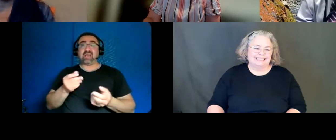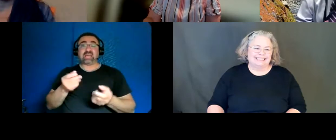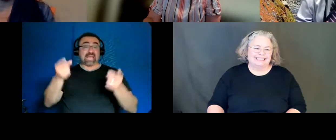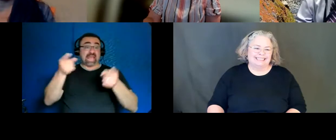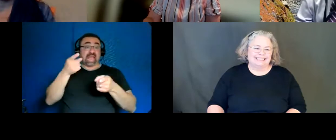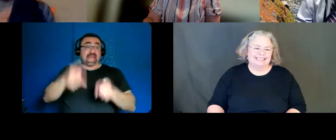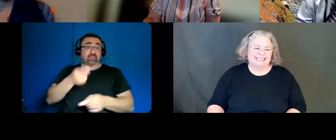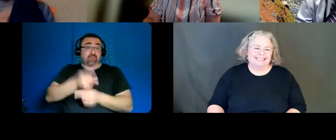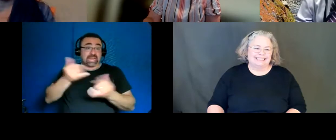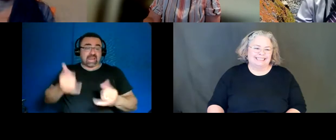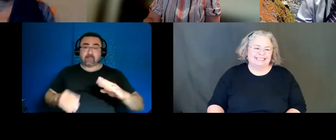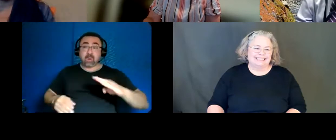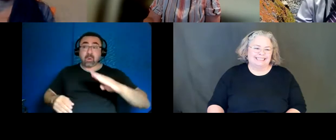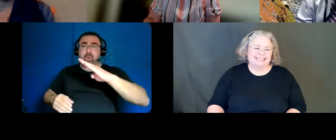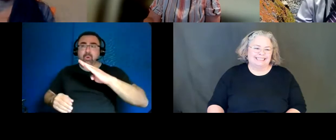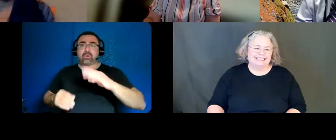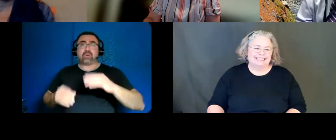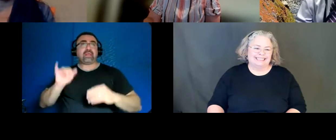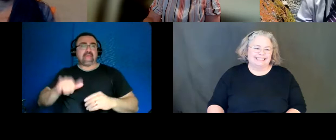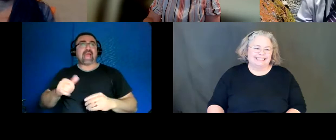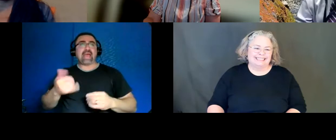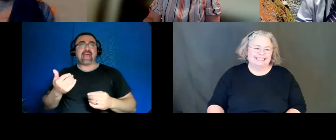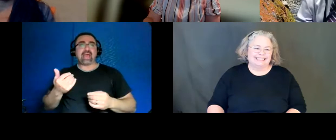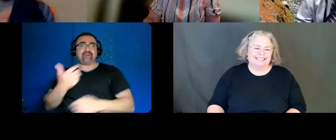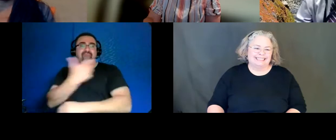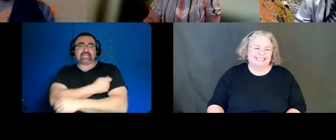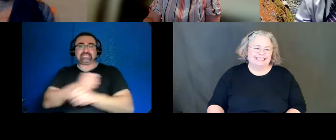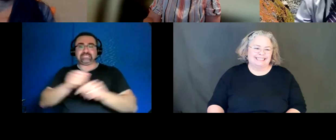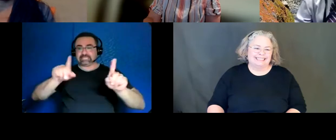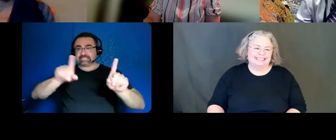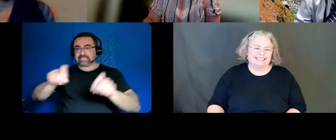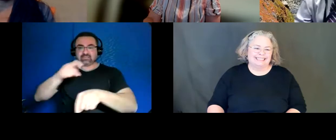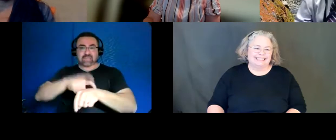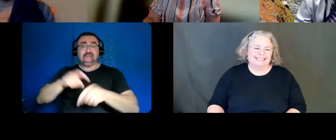happening will accelerate some of the vaccine timelines.